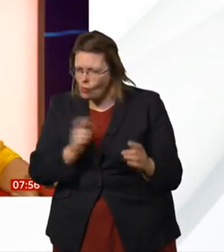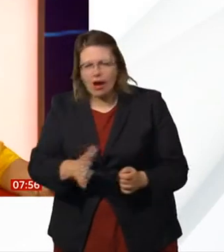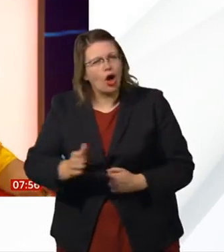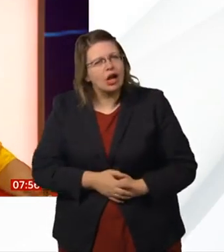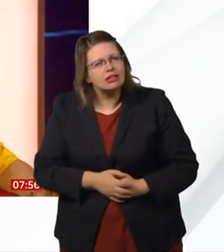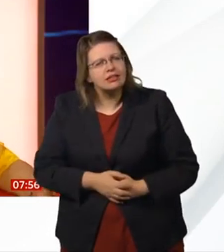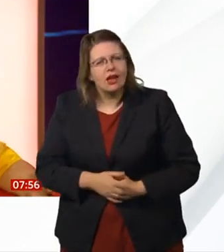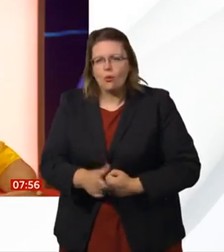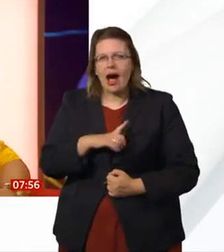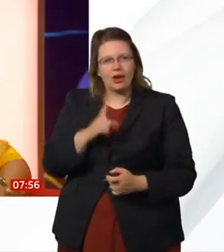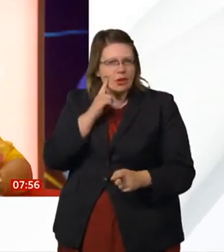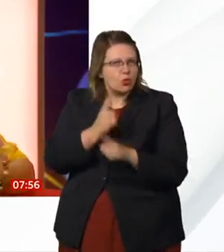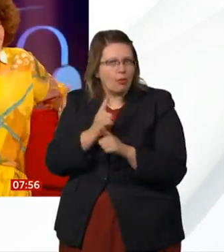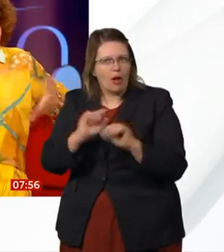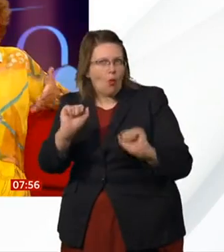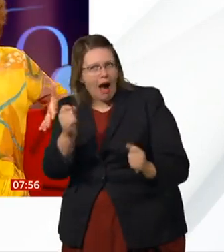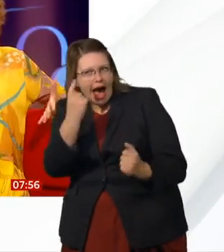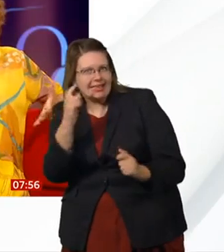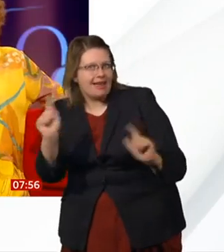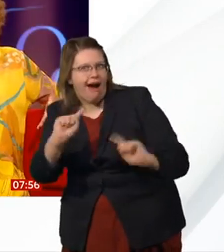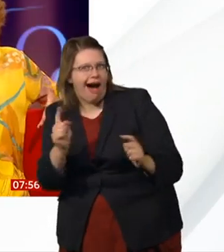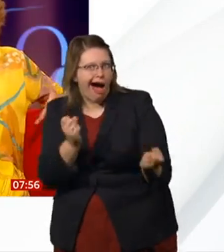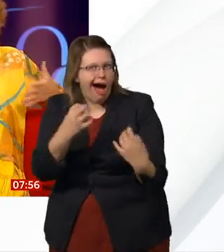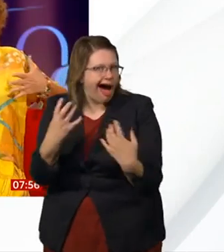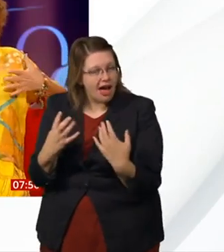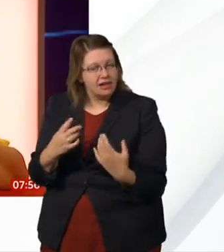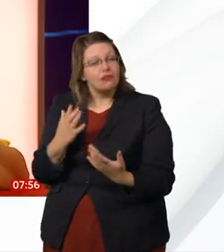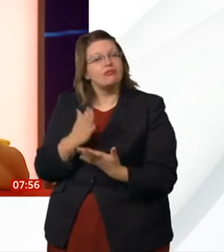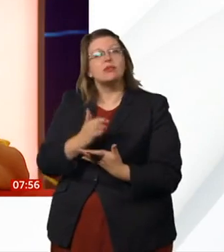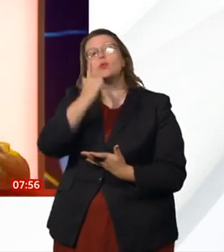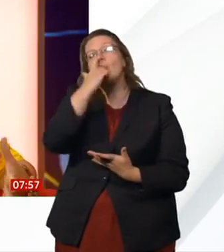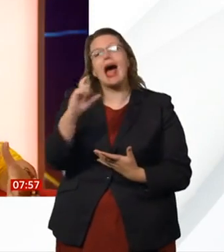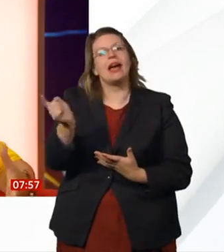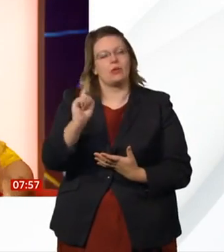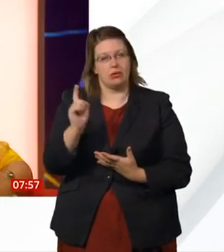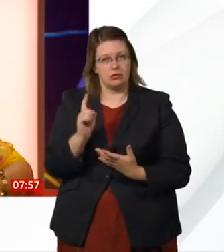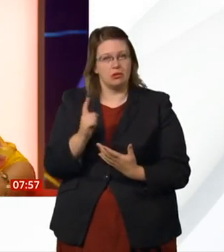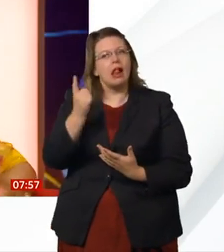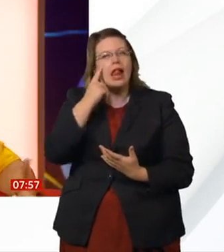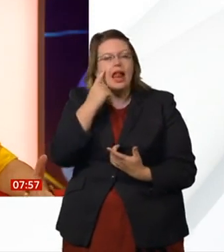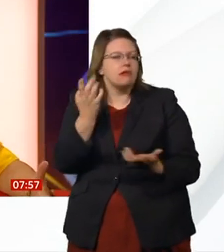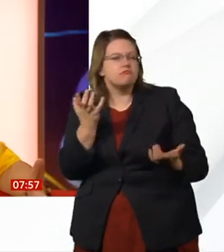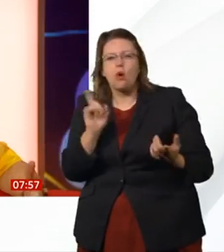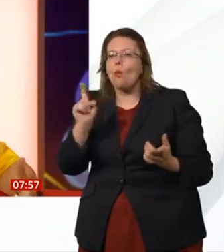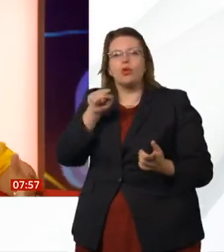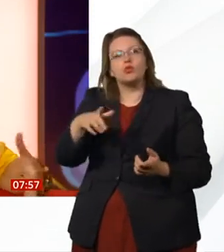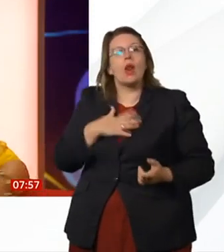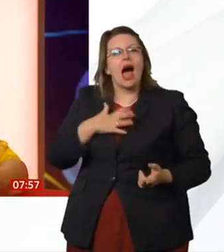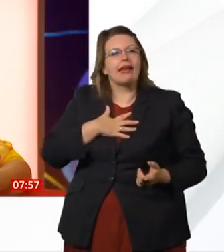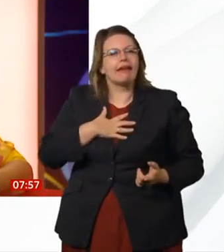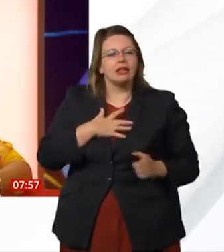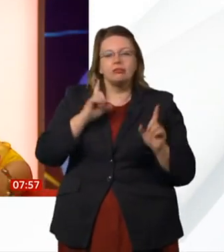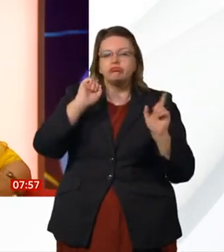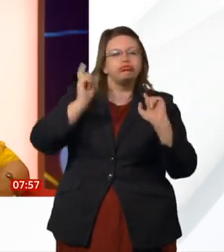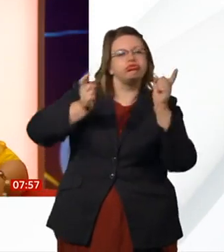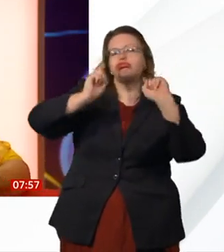kidding? Let's talk about ideas. Because one of the fun things you can do is like make a list of all the things that you like, and then see if you